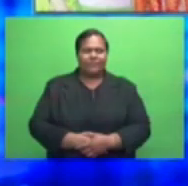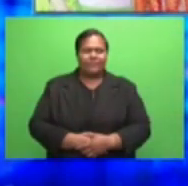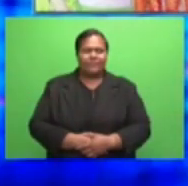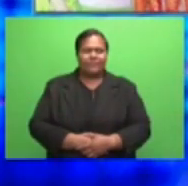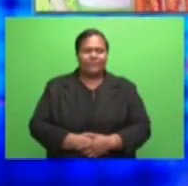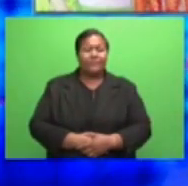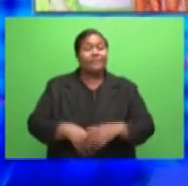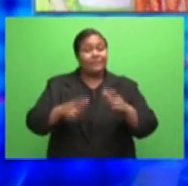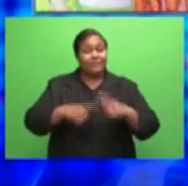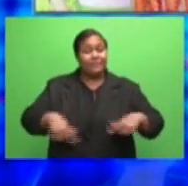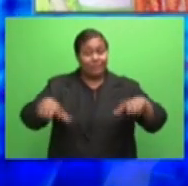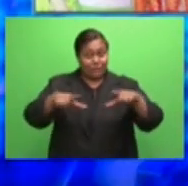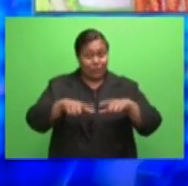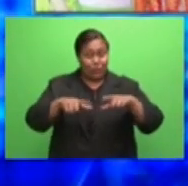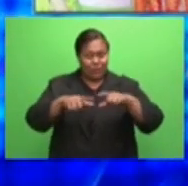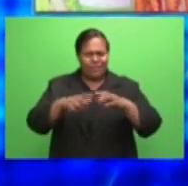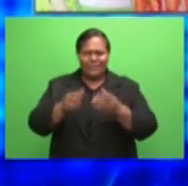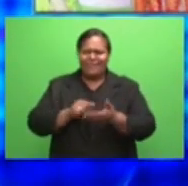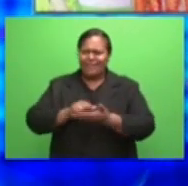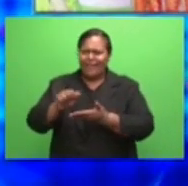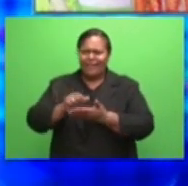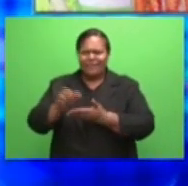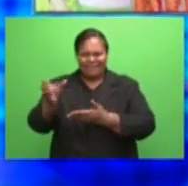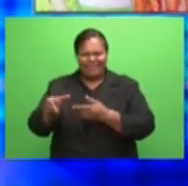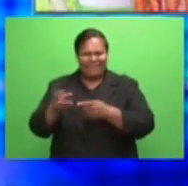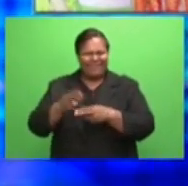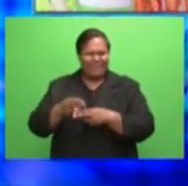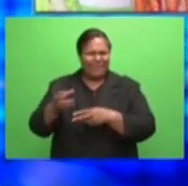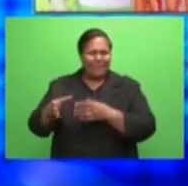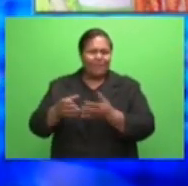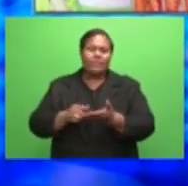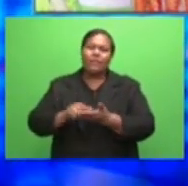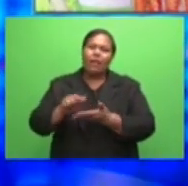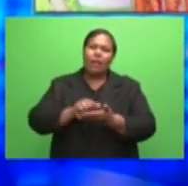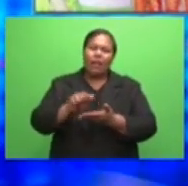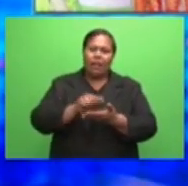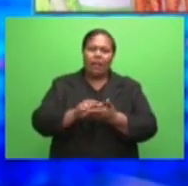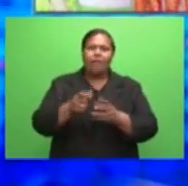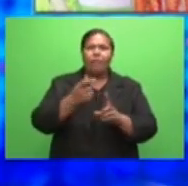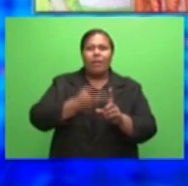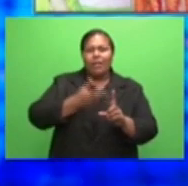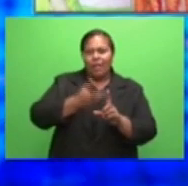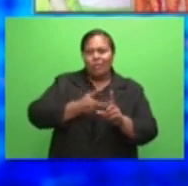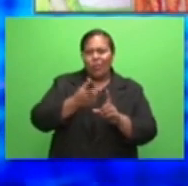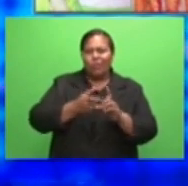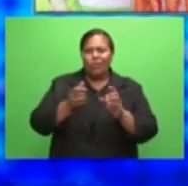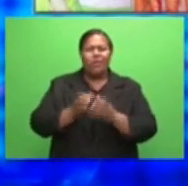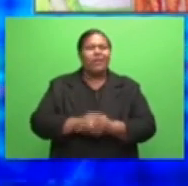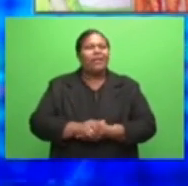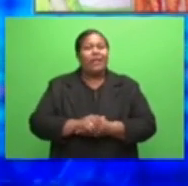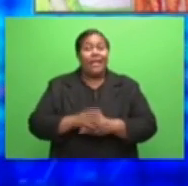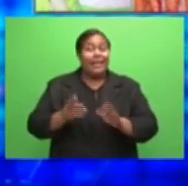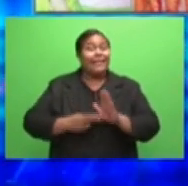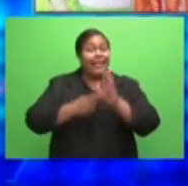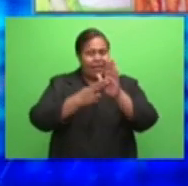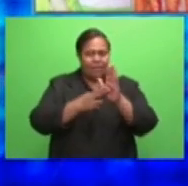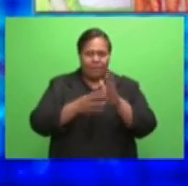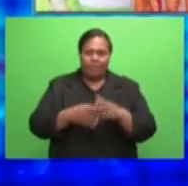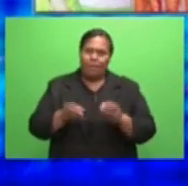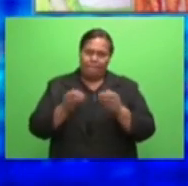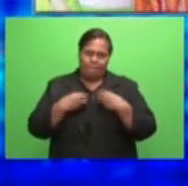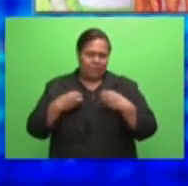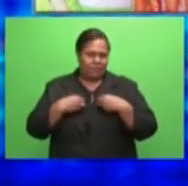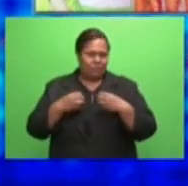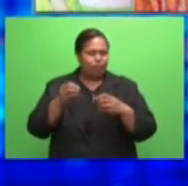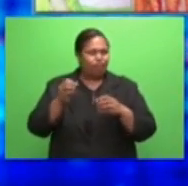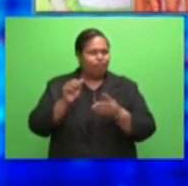A local wholesaler of New Zealand potatoes and onions in Nadi has seen business skyrocket over the past few months despite the pandemic.